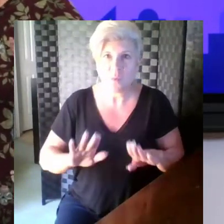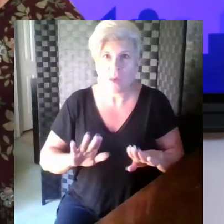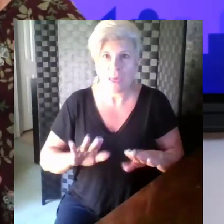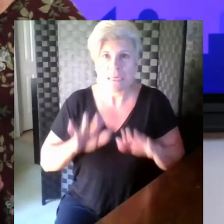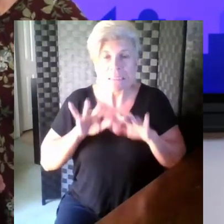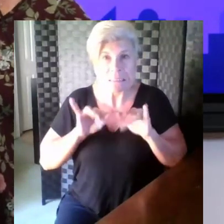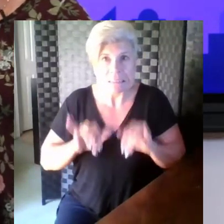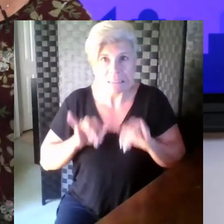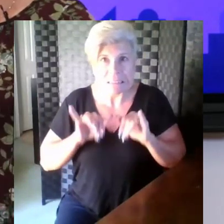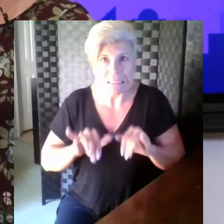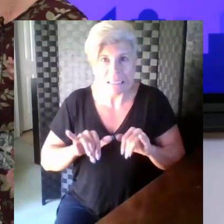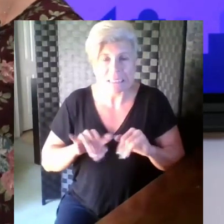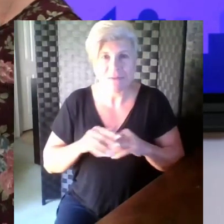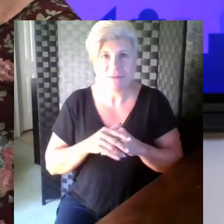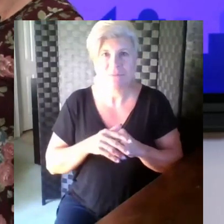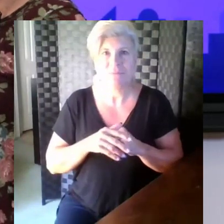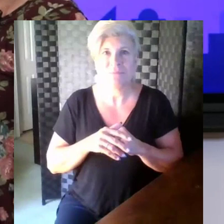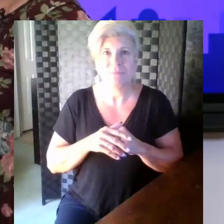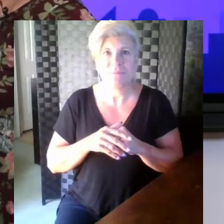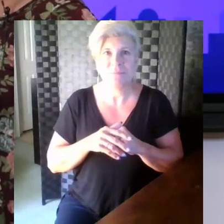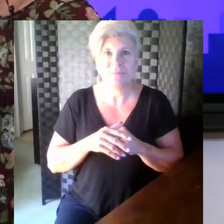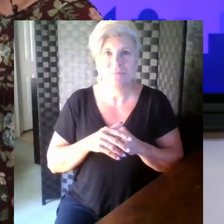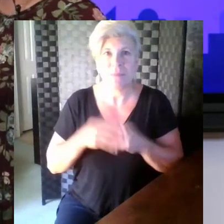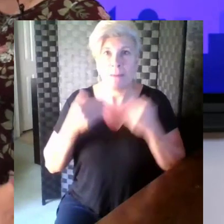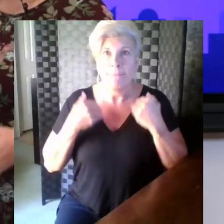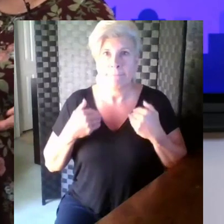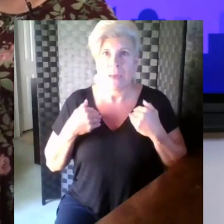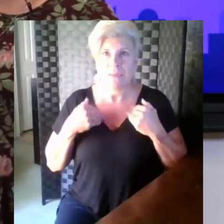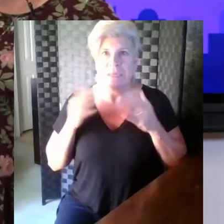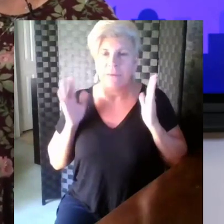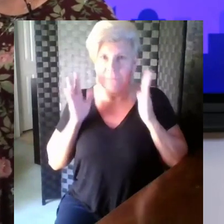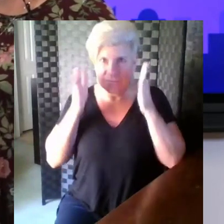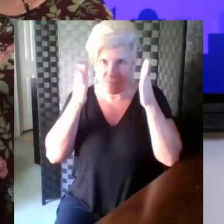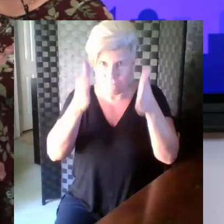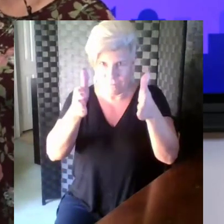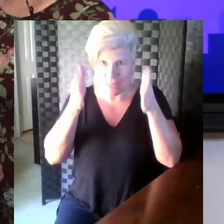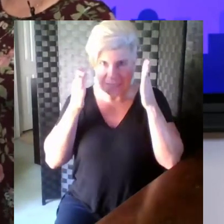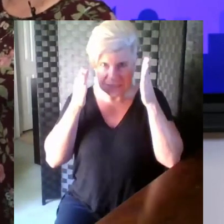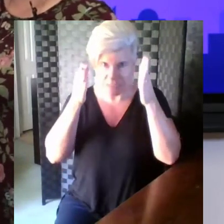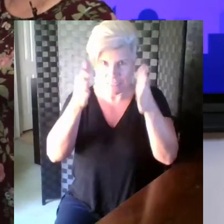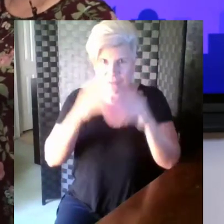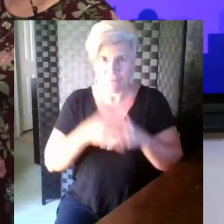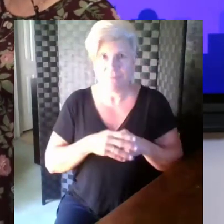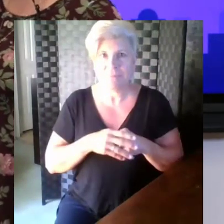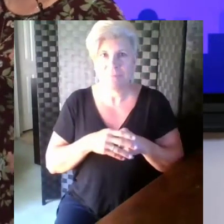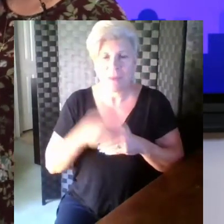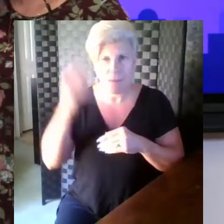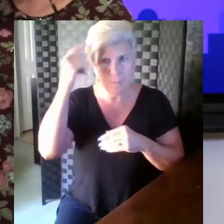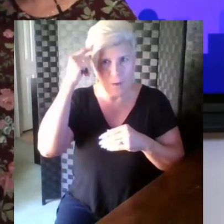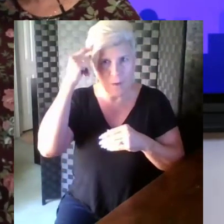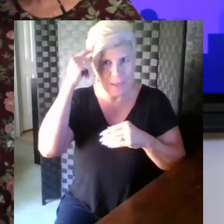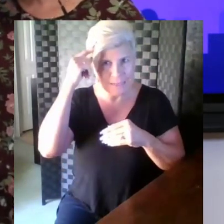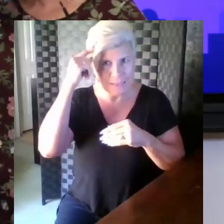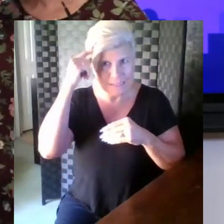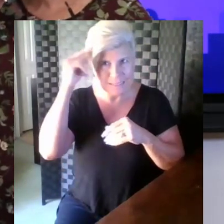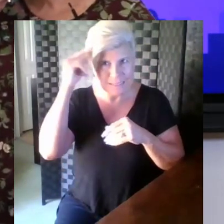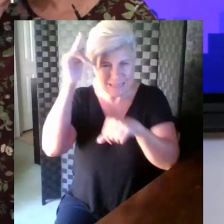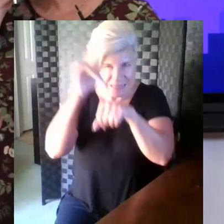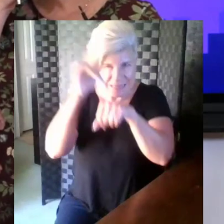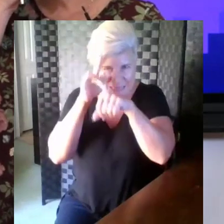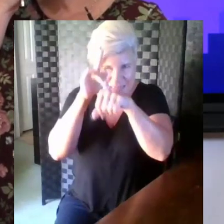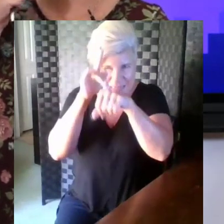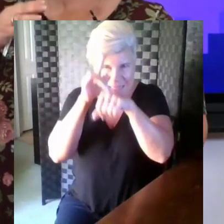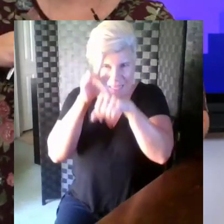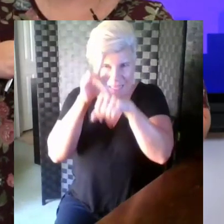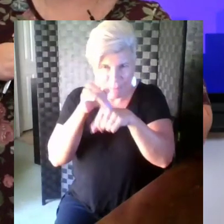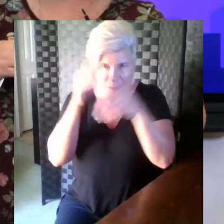and still into yourself. Your body is facing towards the speaker. Your brain is thinking about what is